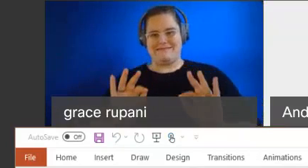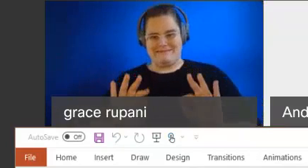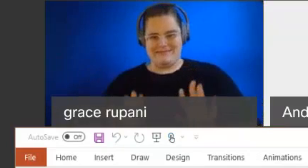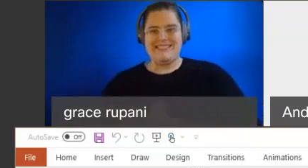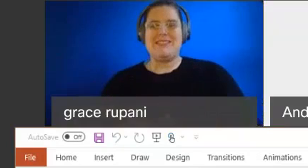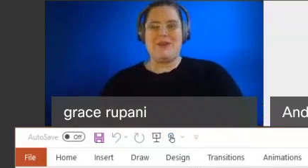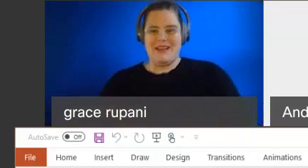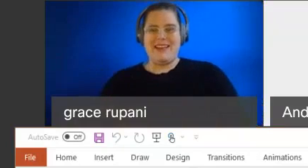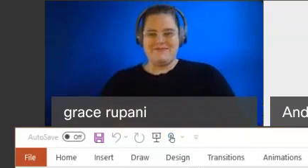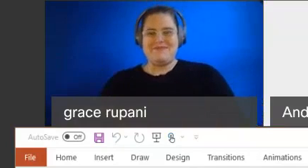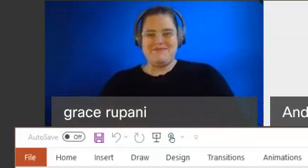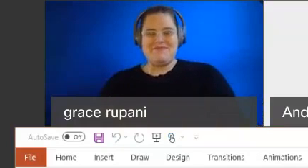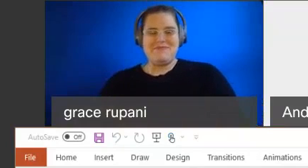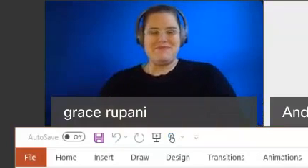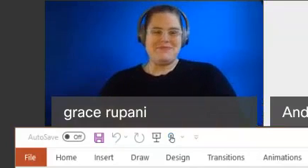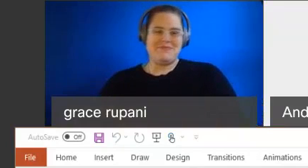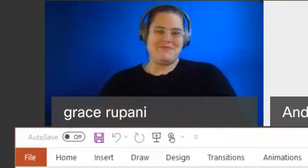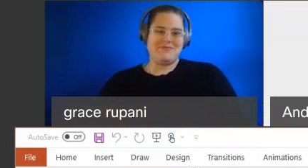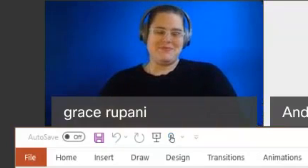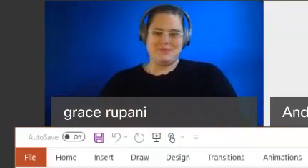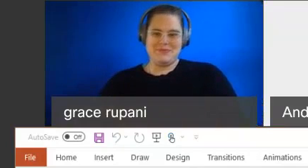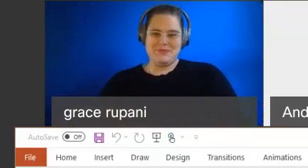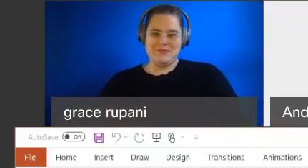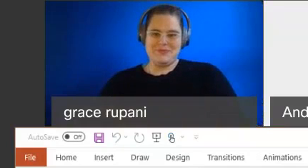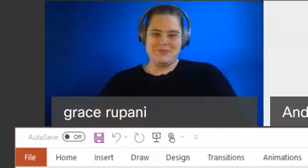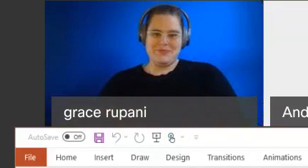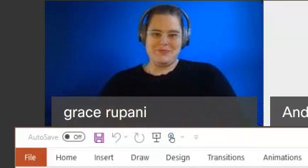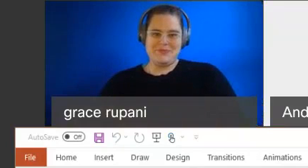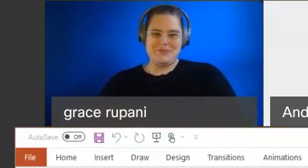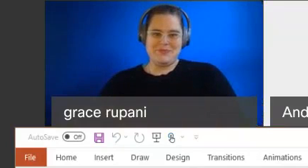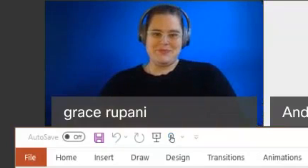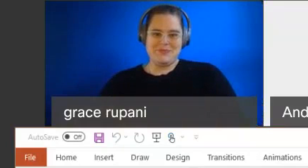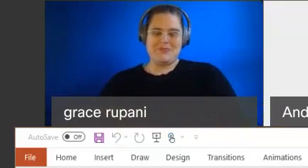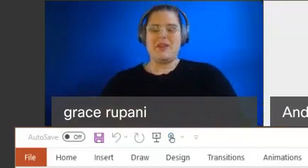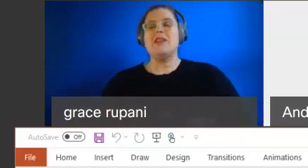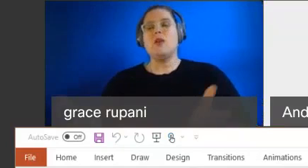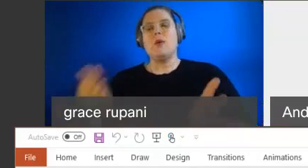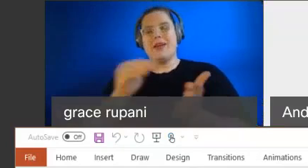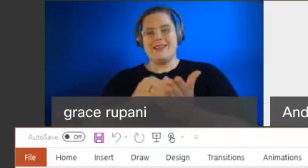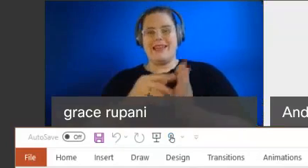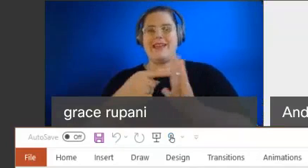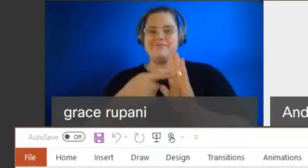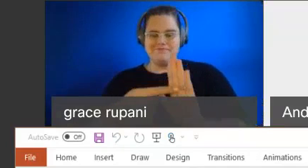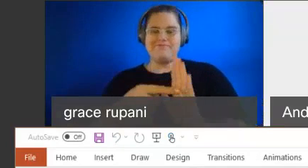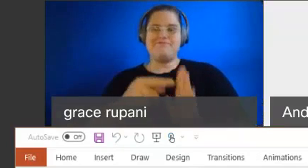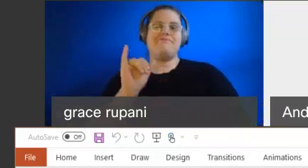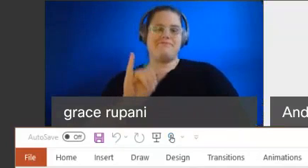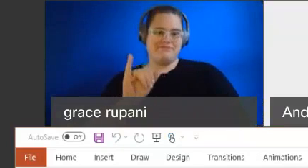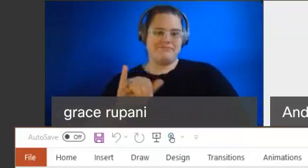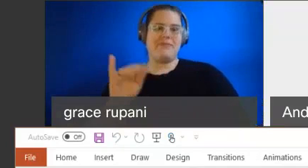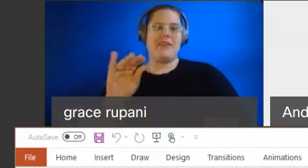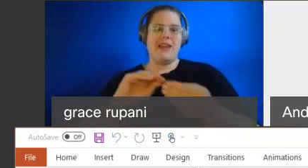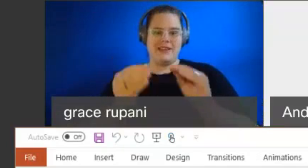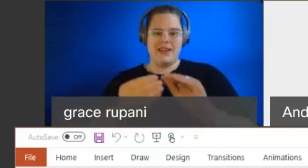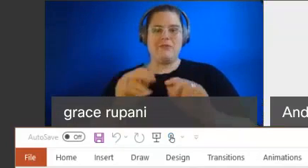So first, as you can see, once again, there's been a jump in the number of people